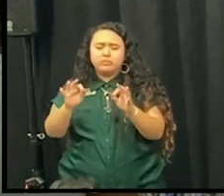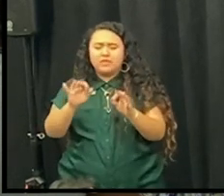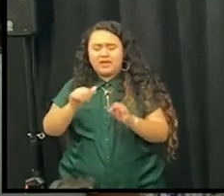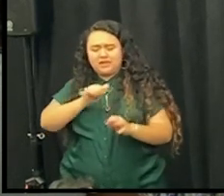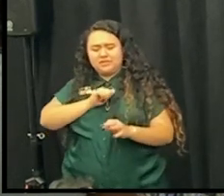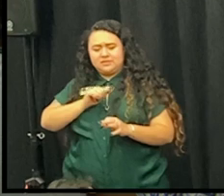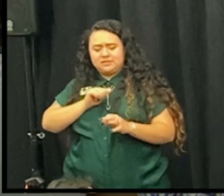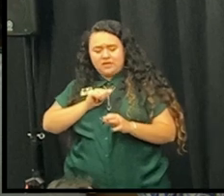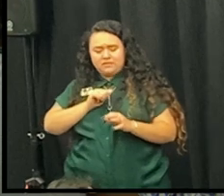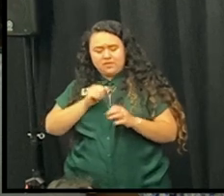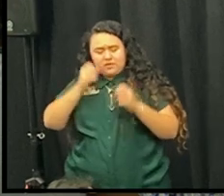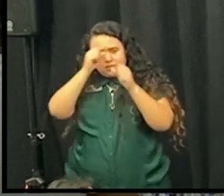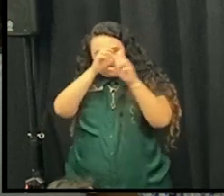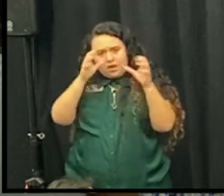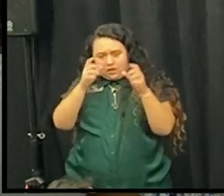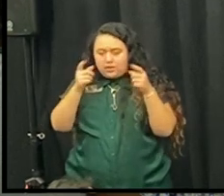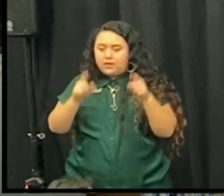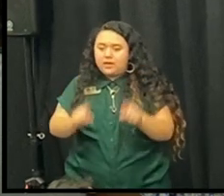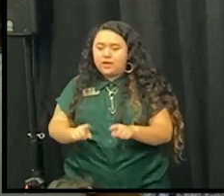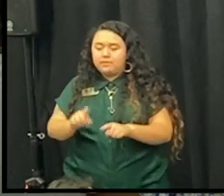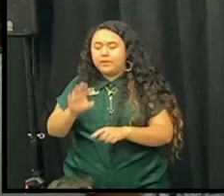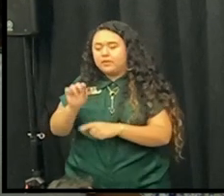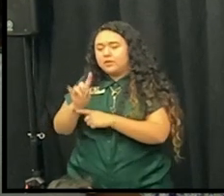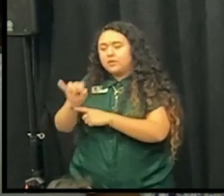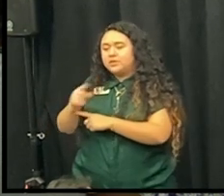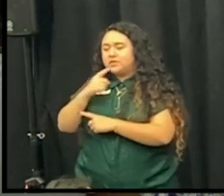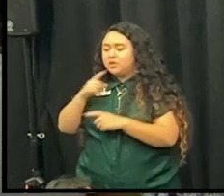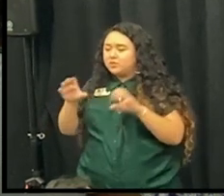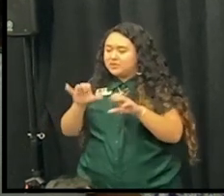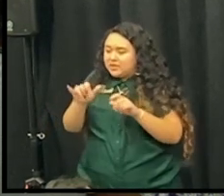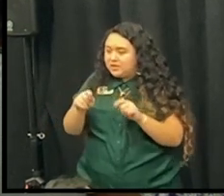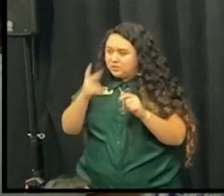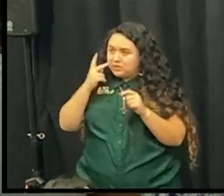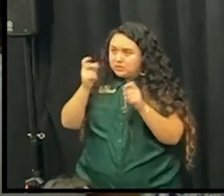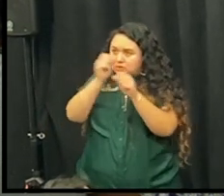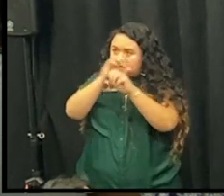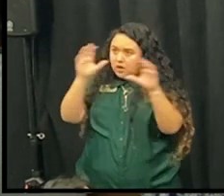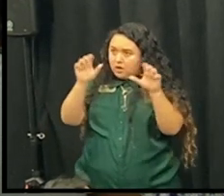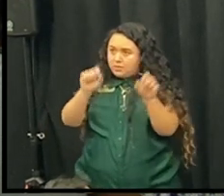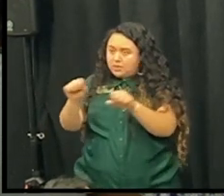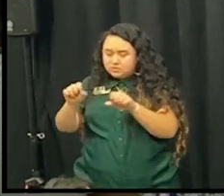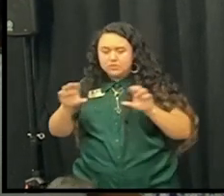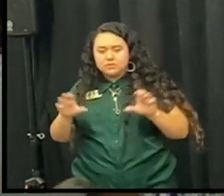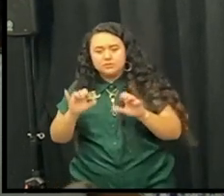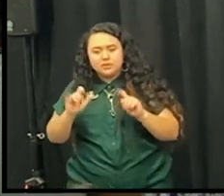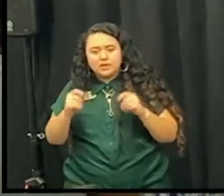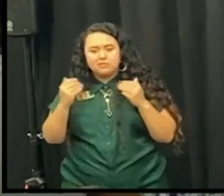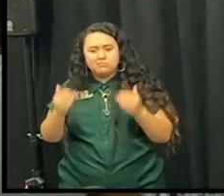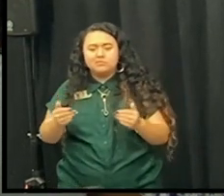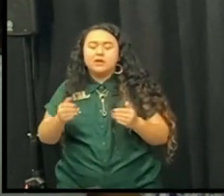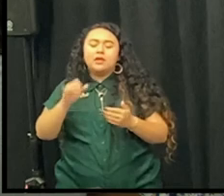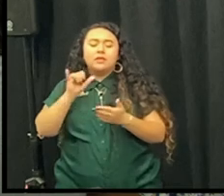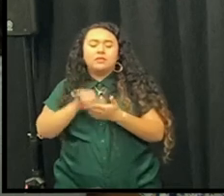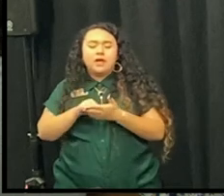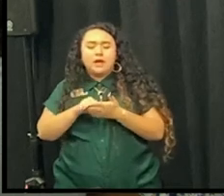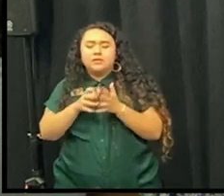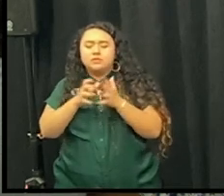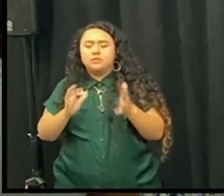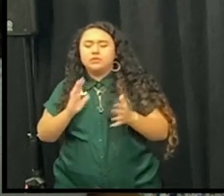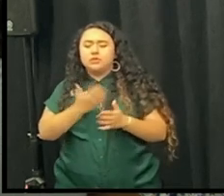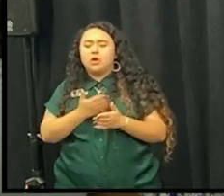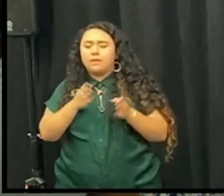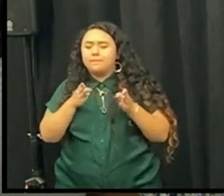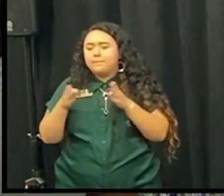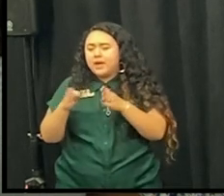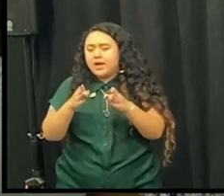right? And then Cody just saying, you did it. You saw the possibility and you did it. And I think so much of our paths